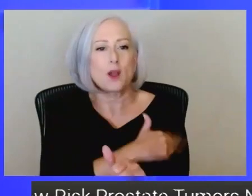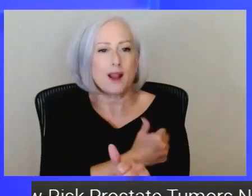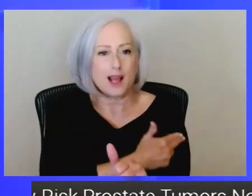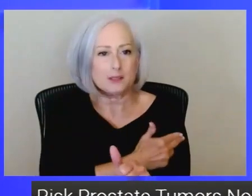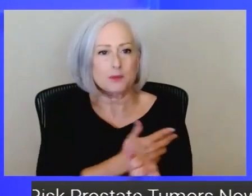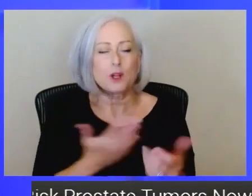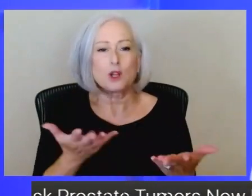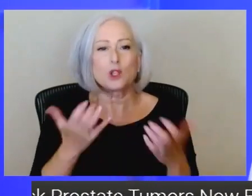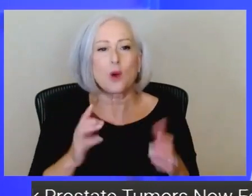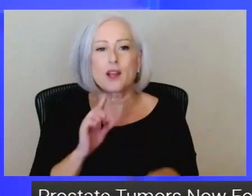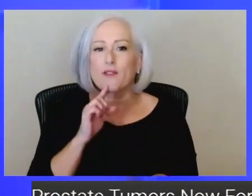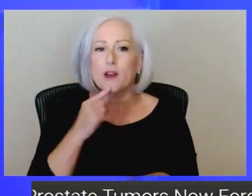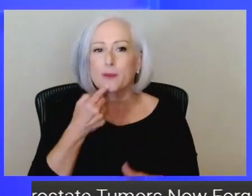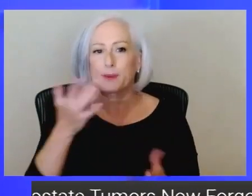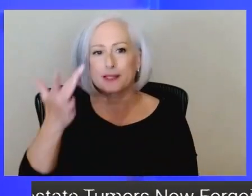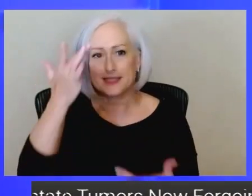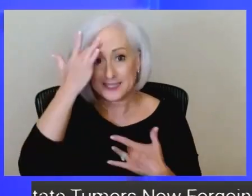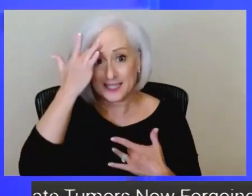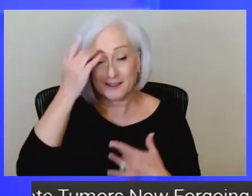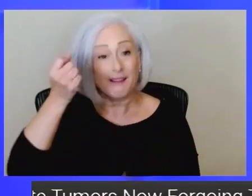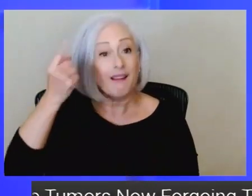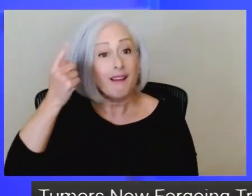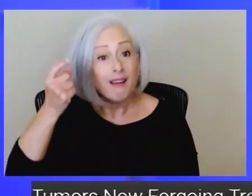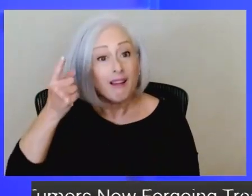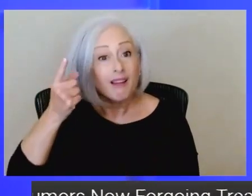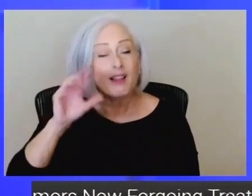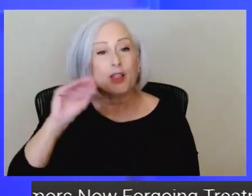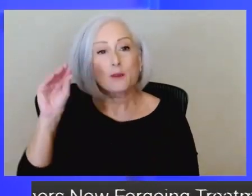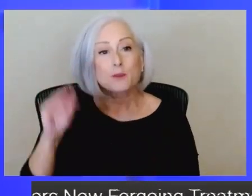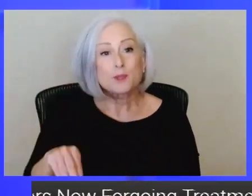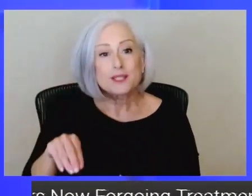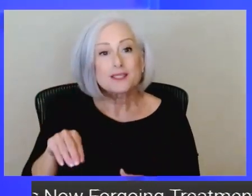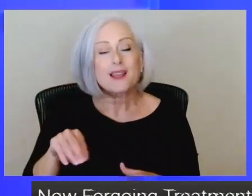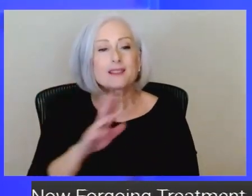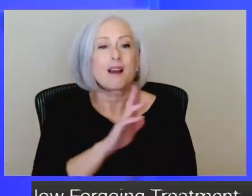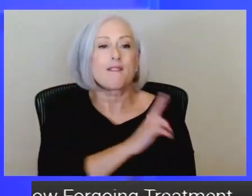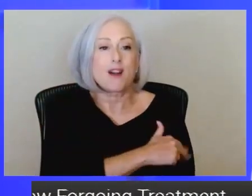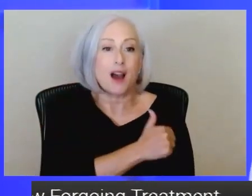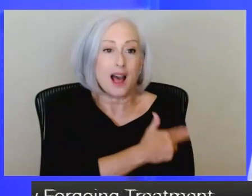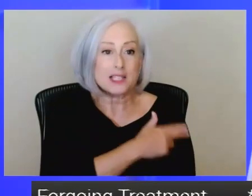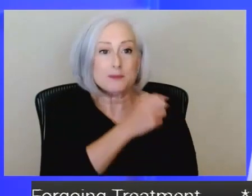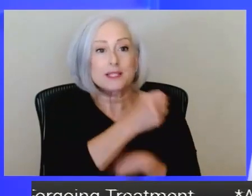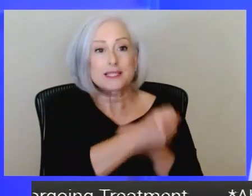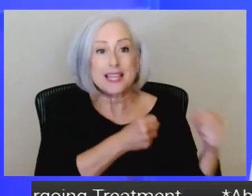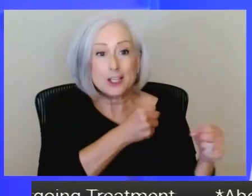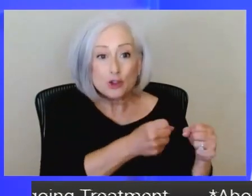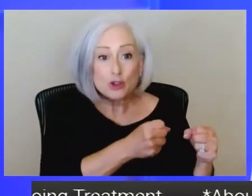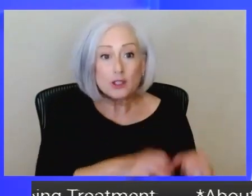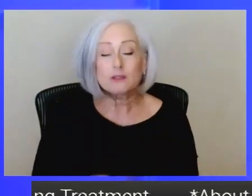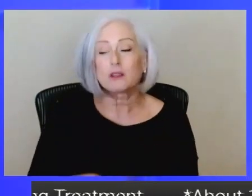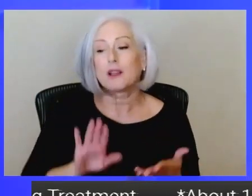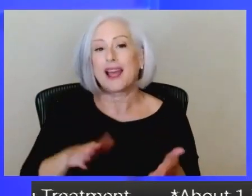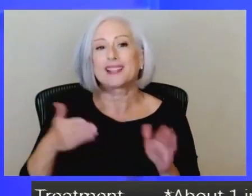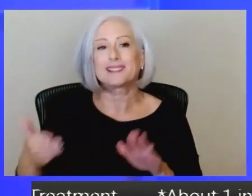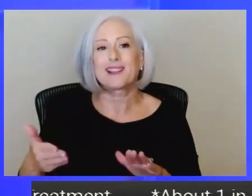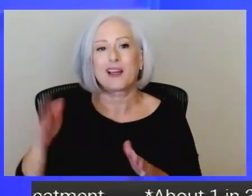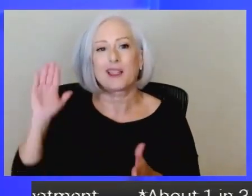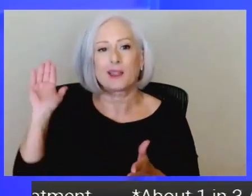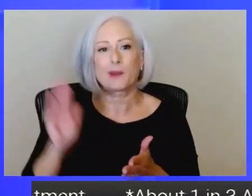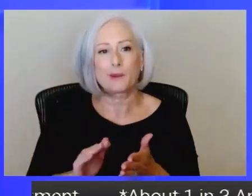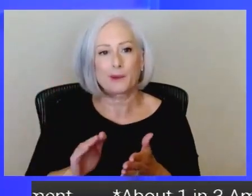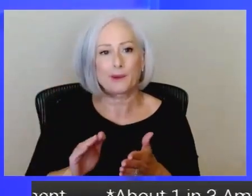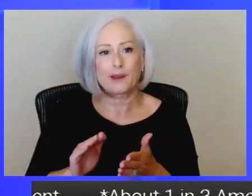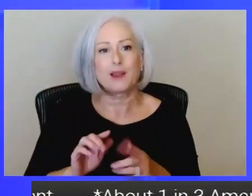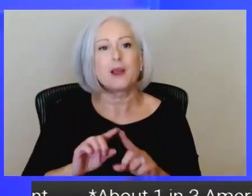of hospitalization and death are nowhere near so far as what they have been, that's because we have an immunized